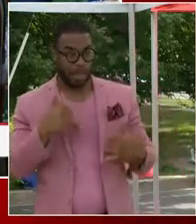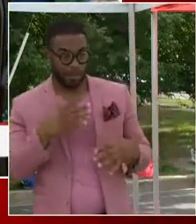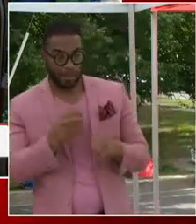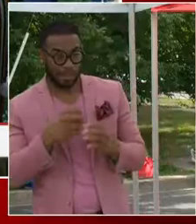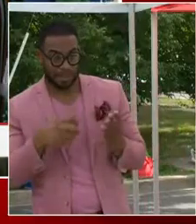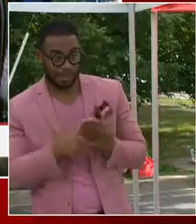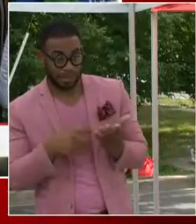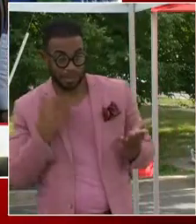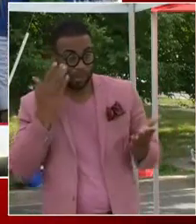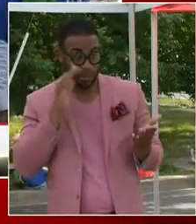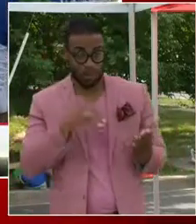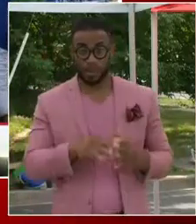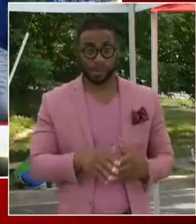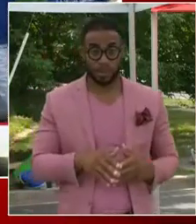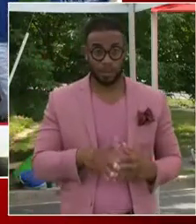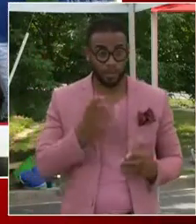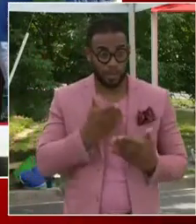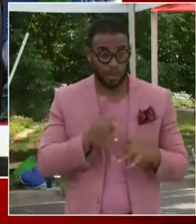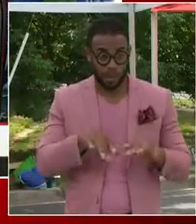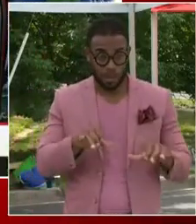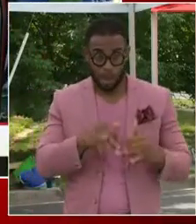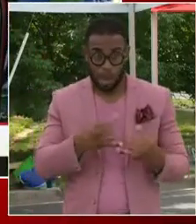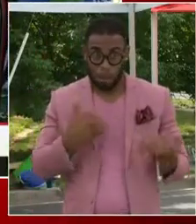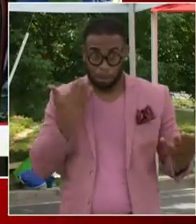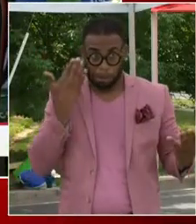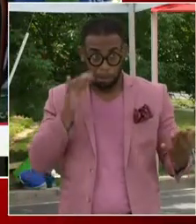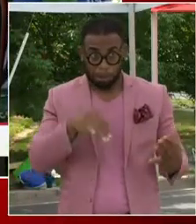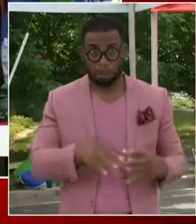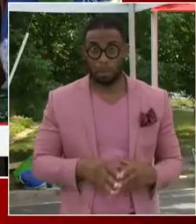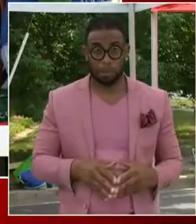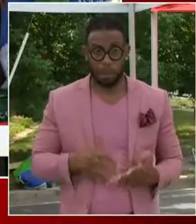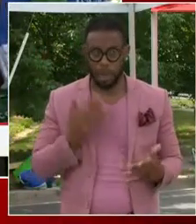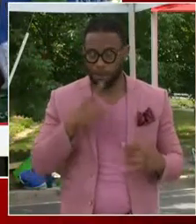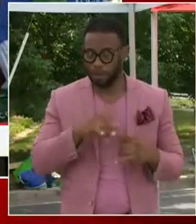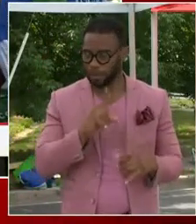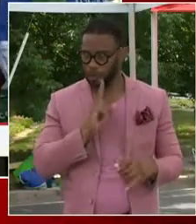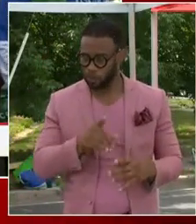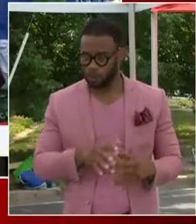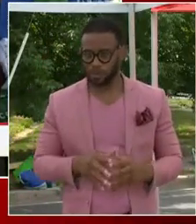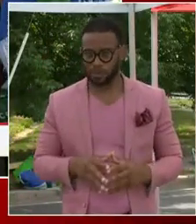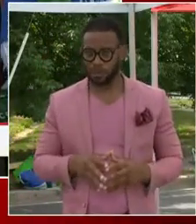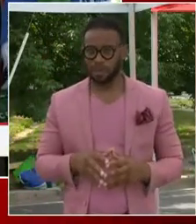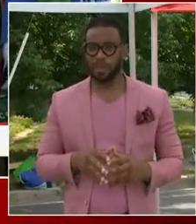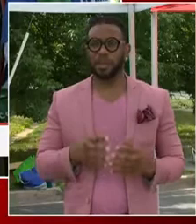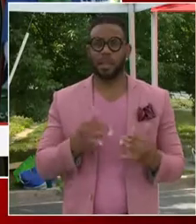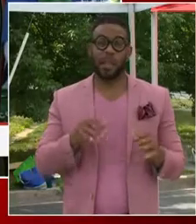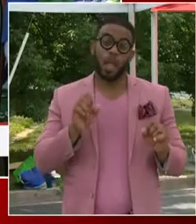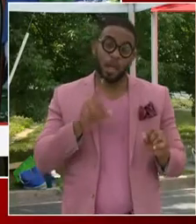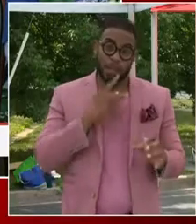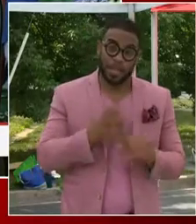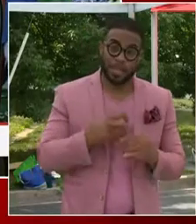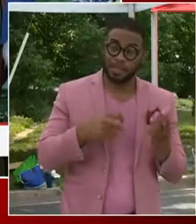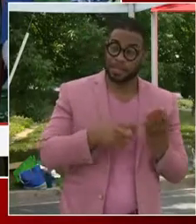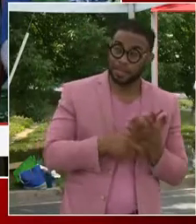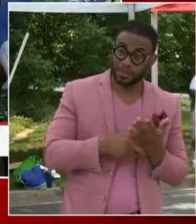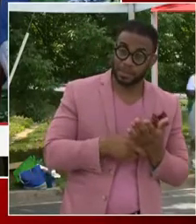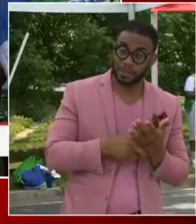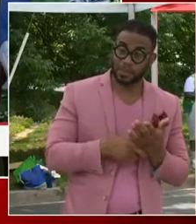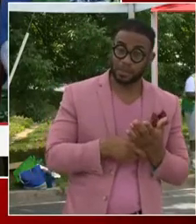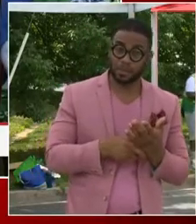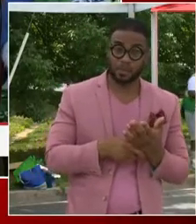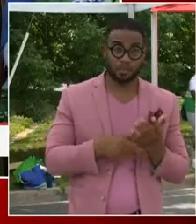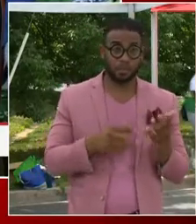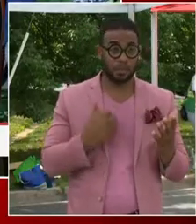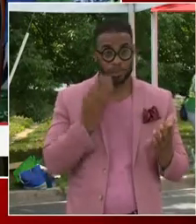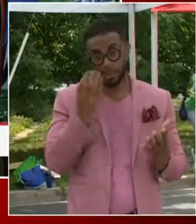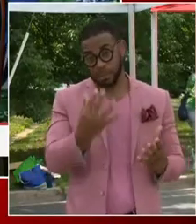getting tickets for things that they can't do online. I don't know that that's true. Now, they could be getting tickets, let me